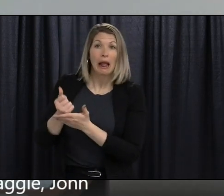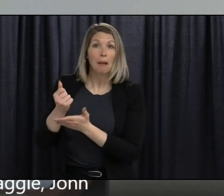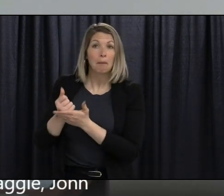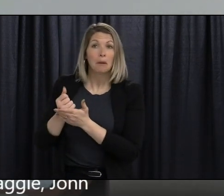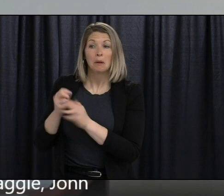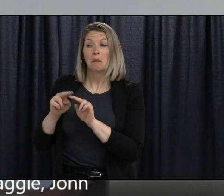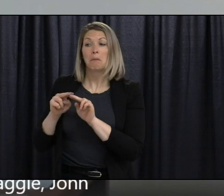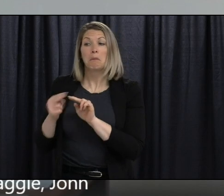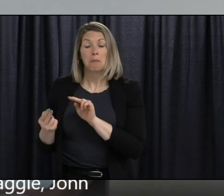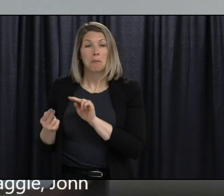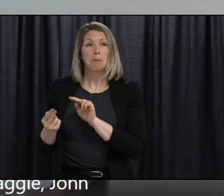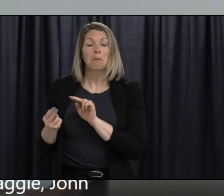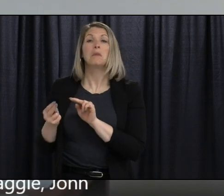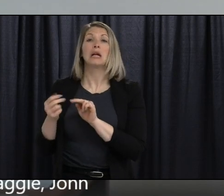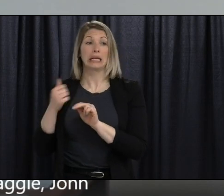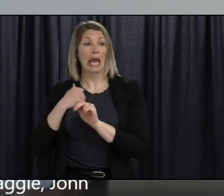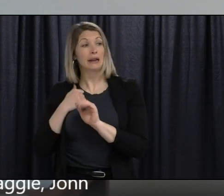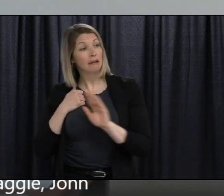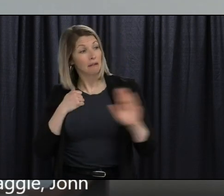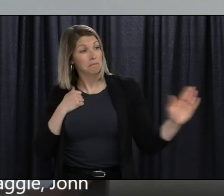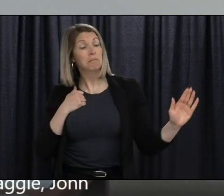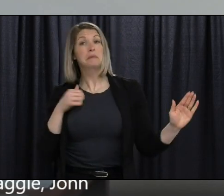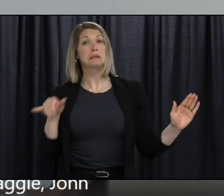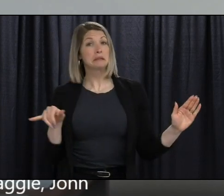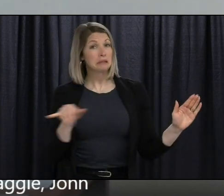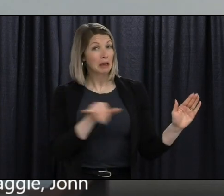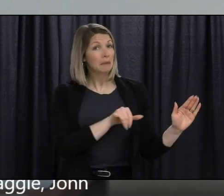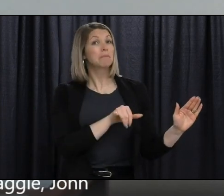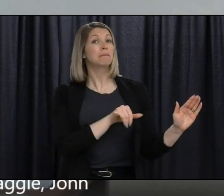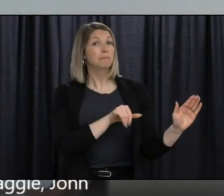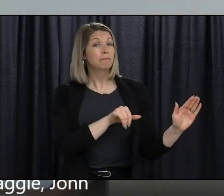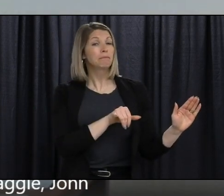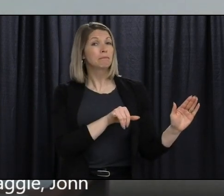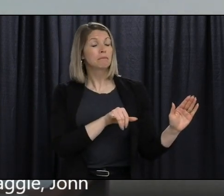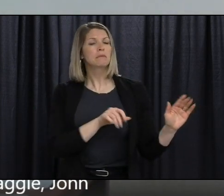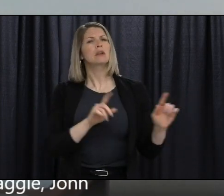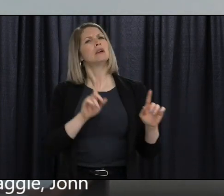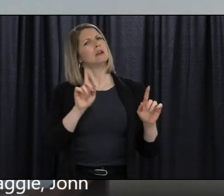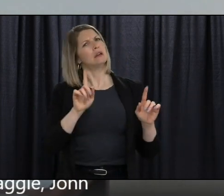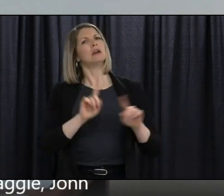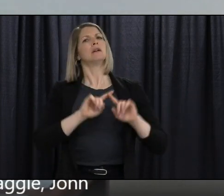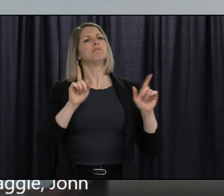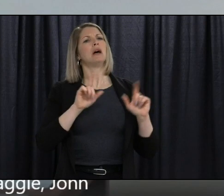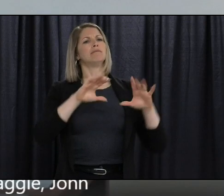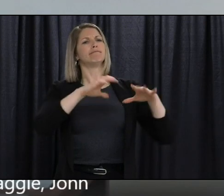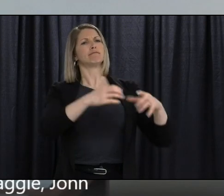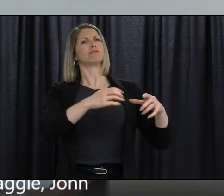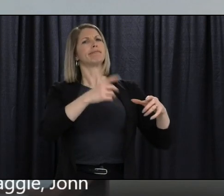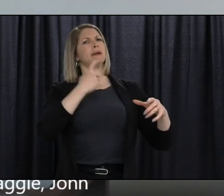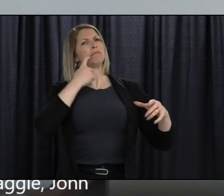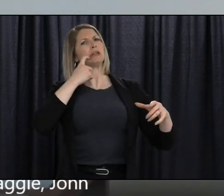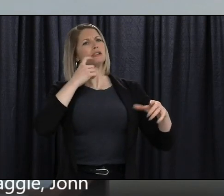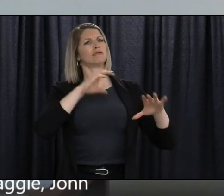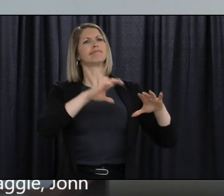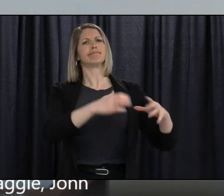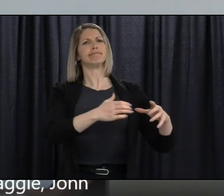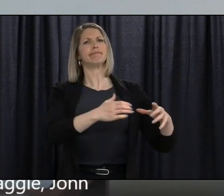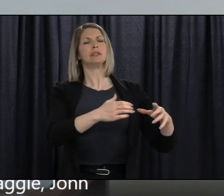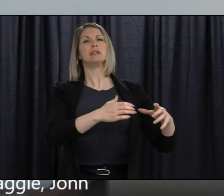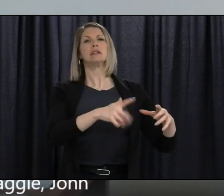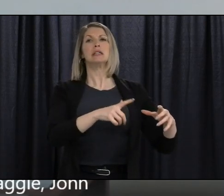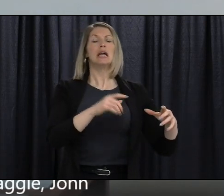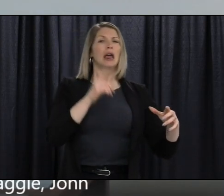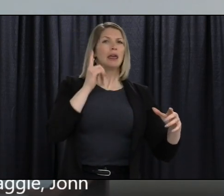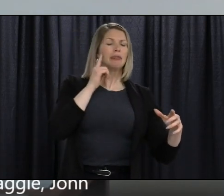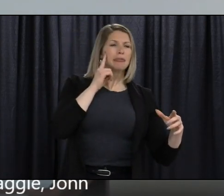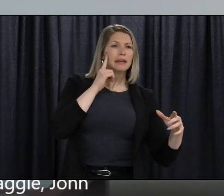and one of my great learnings was the importance of groups like this in doing things for marginalized groups that